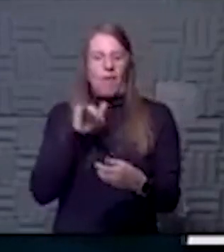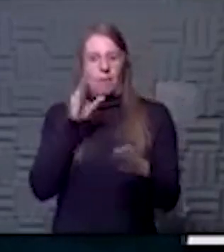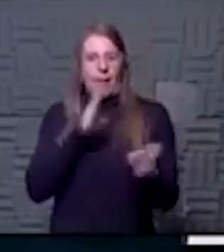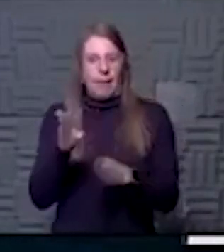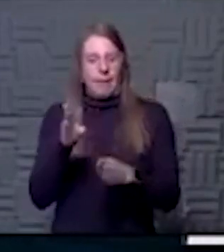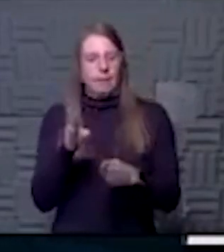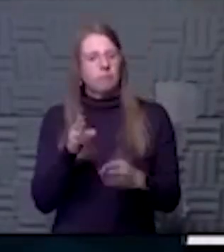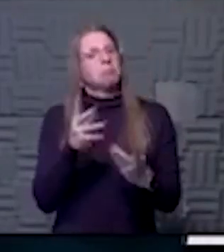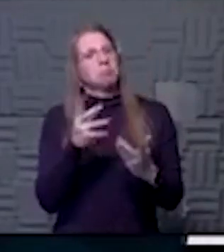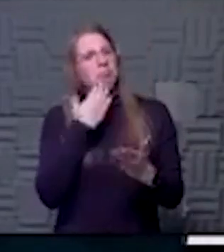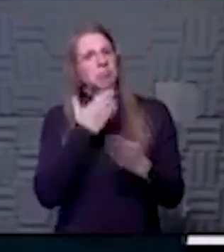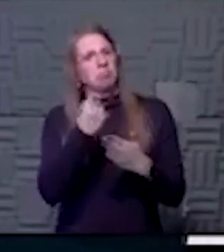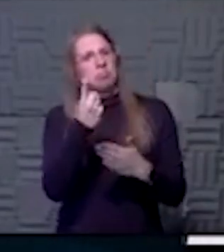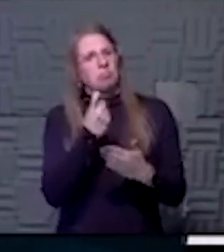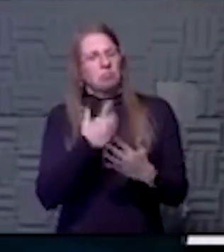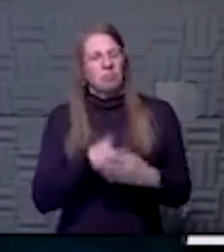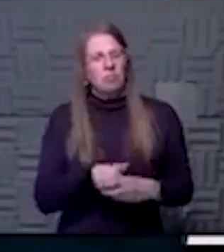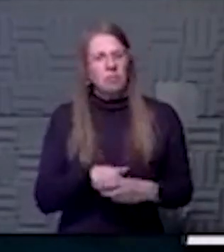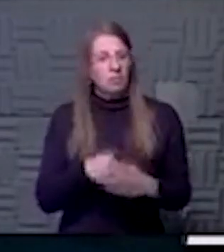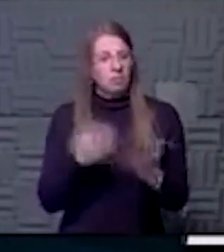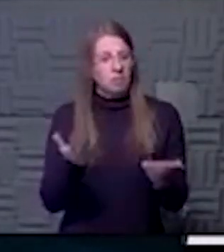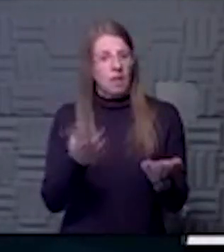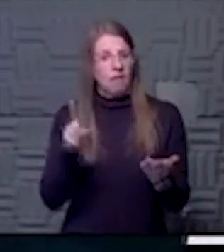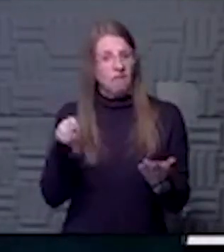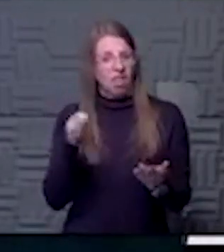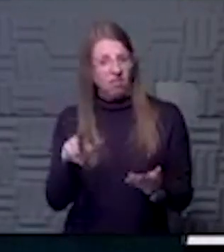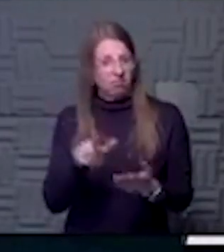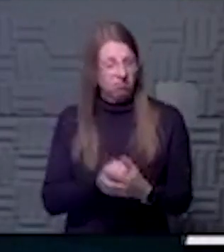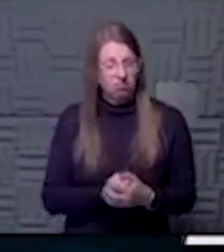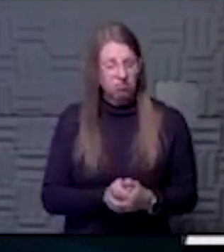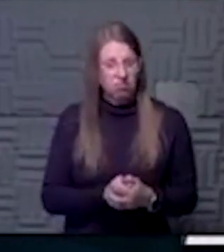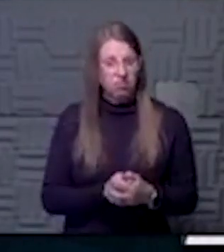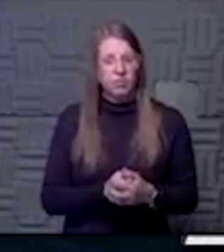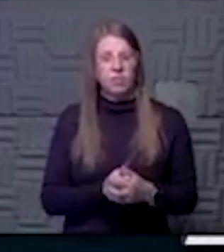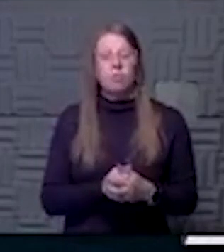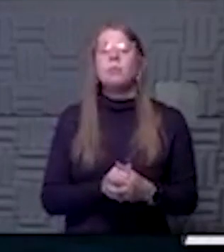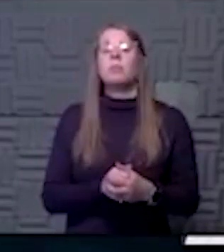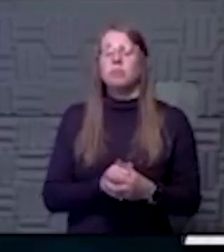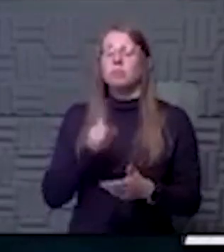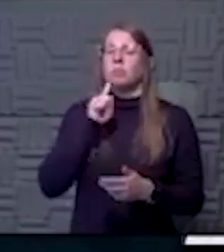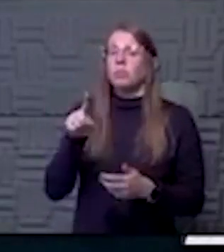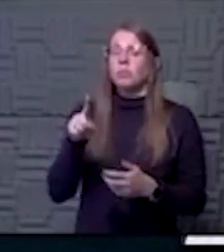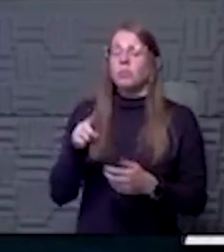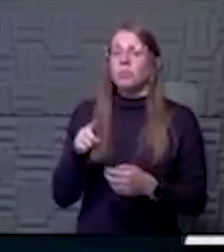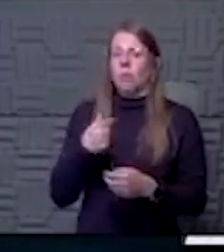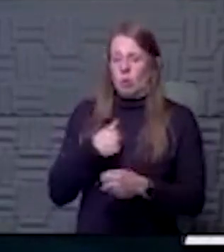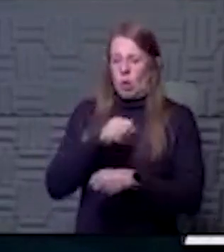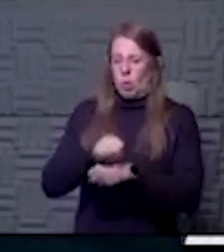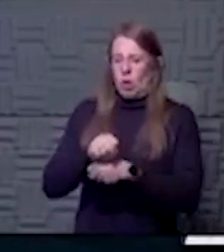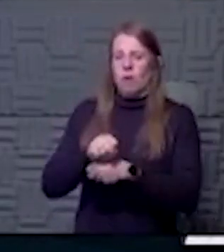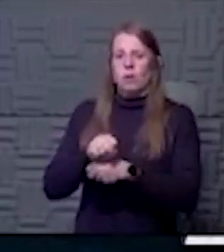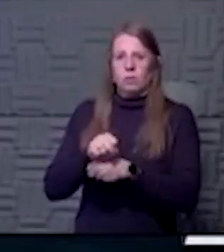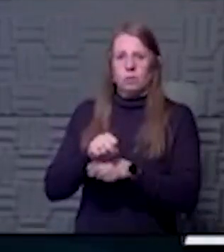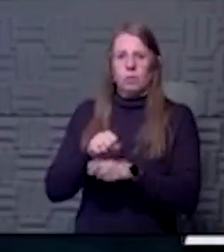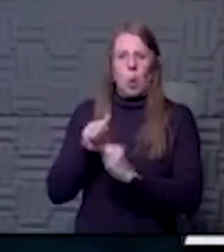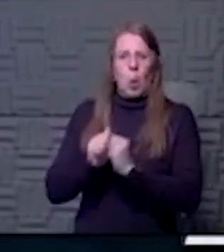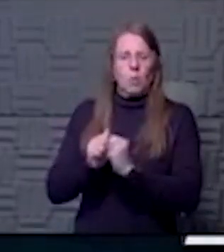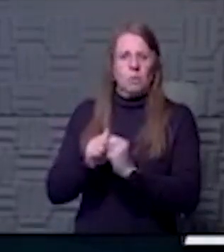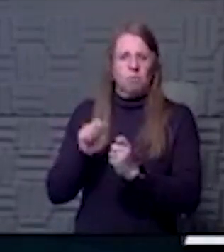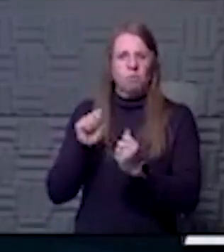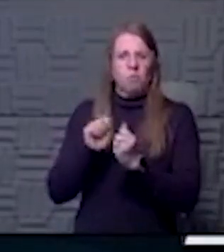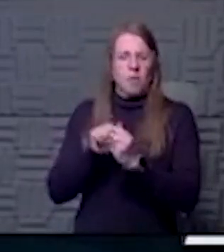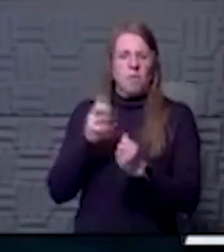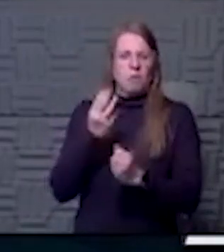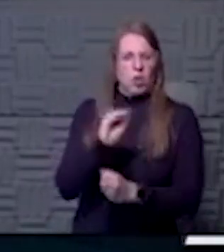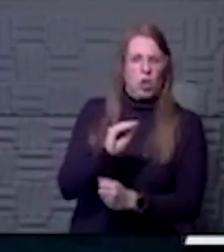what happens in the metropolitan area with the adjoining states. Sure. We work closely with Missouri and will continue to